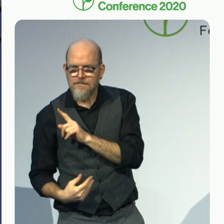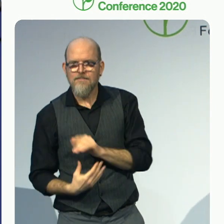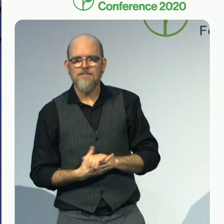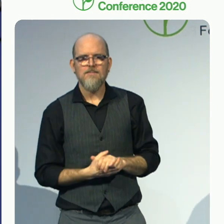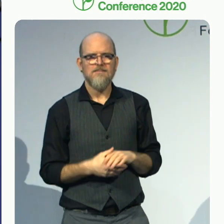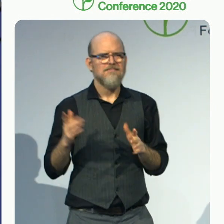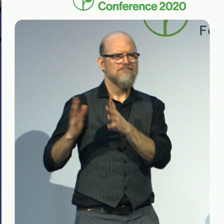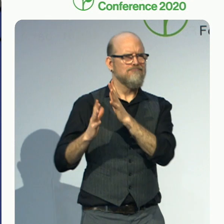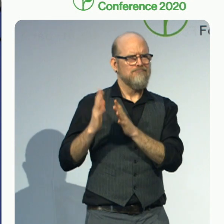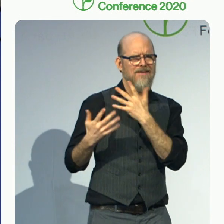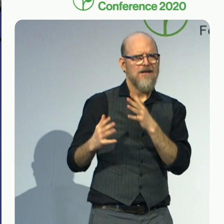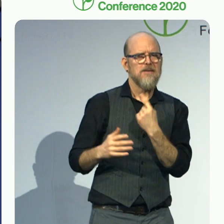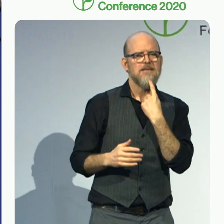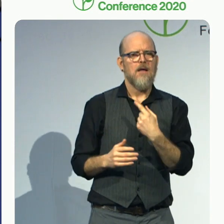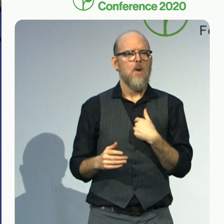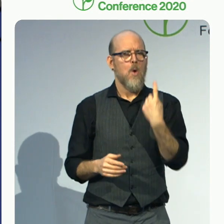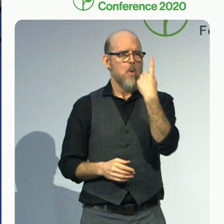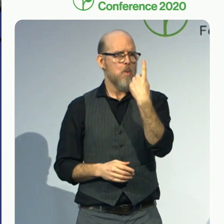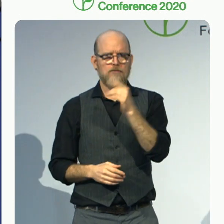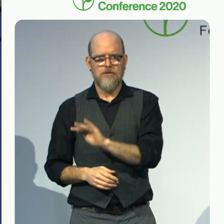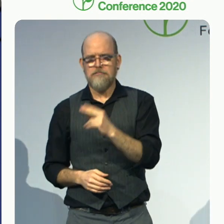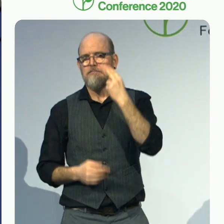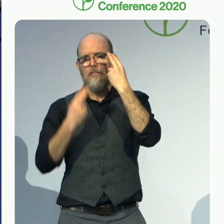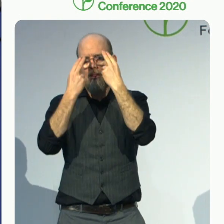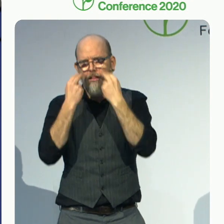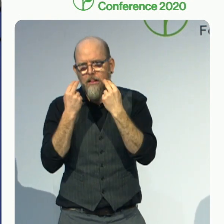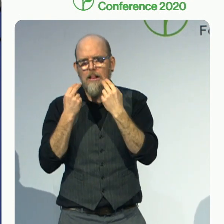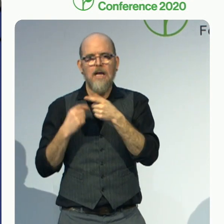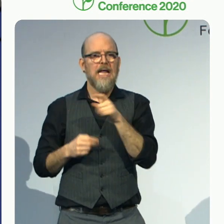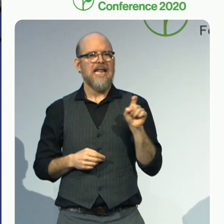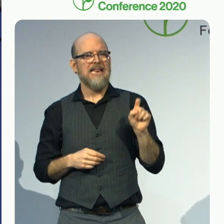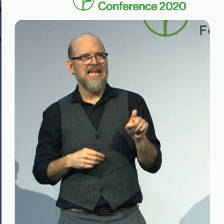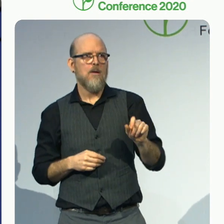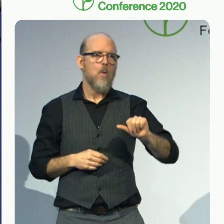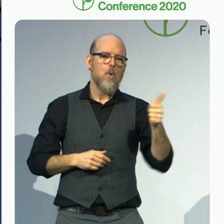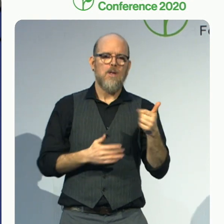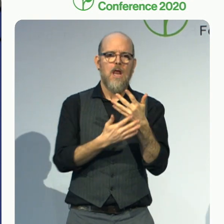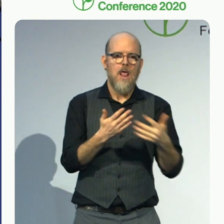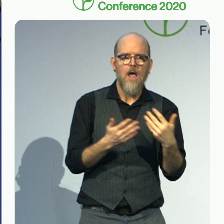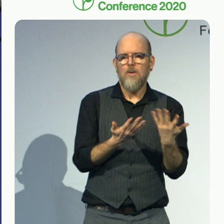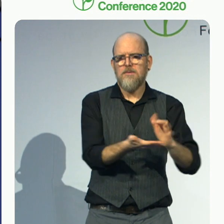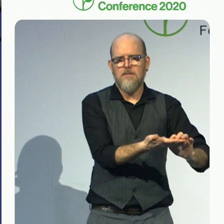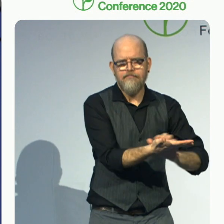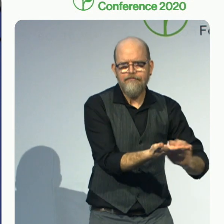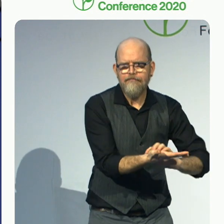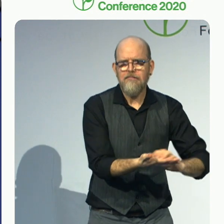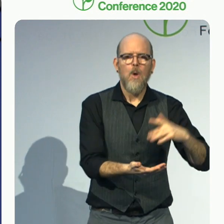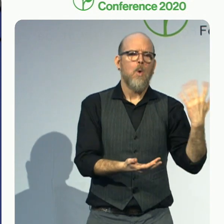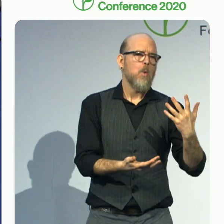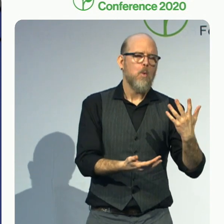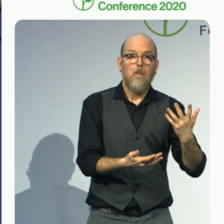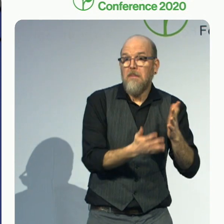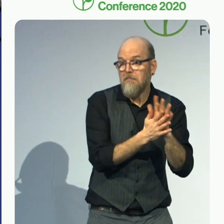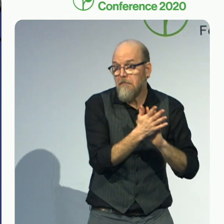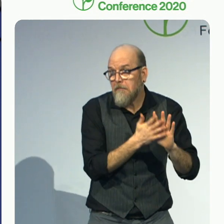who need a medium of language, there were either written language or spoken language for deaf children. And we have become accustomed, there's a culture